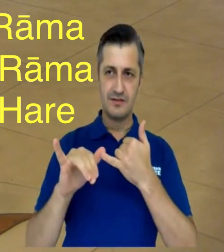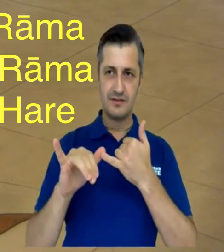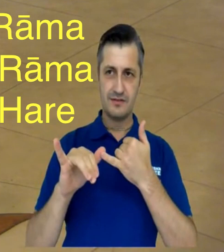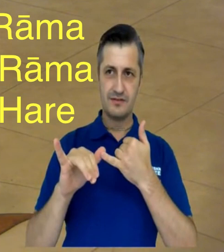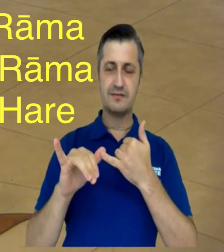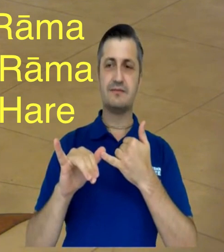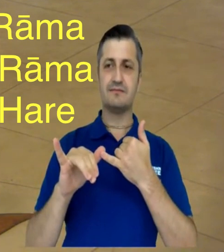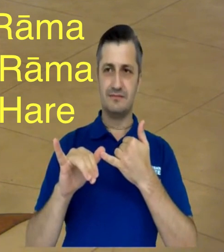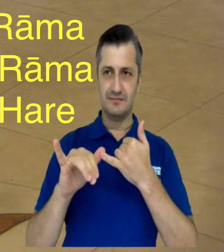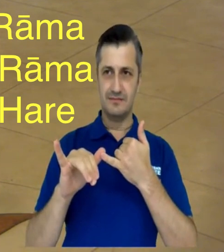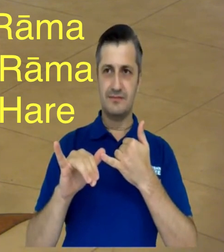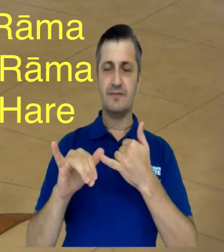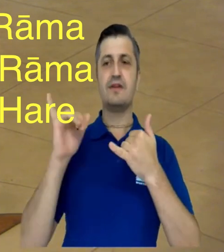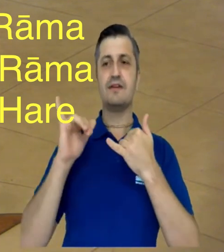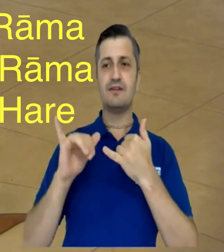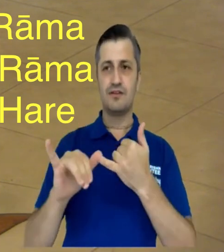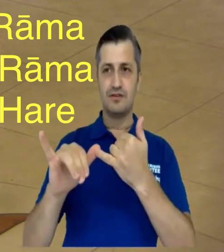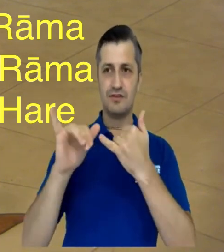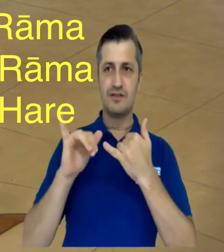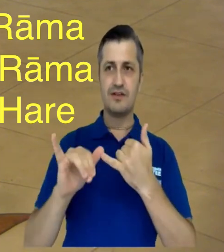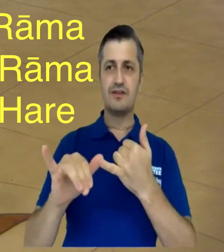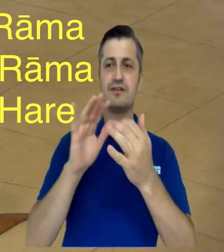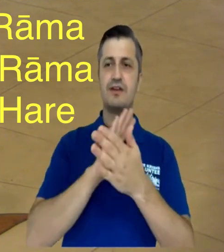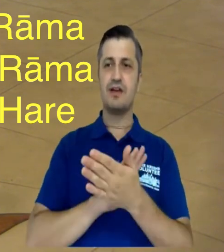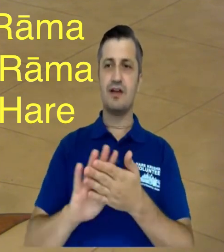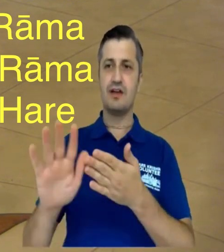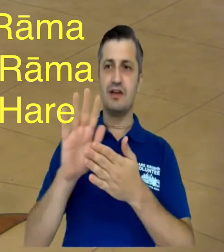Krishna Krishna, Hare Hare,